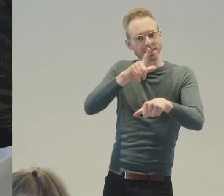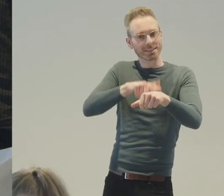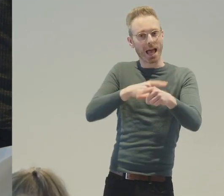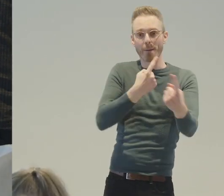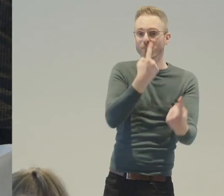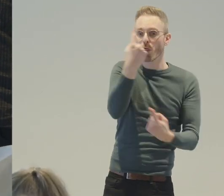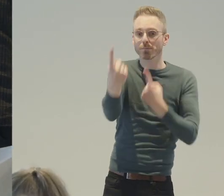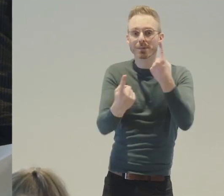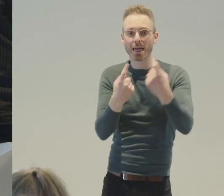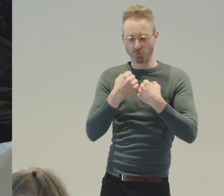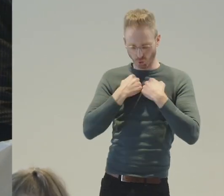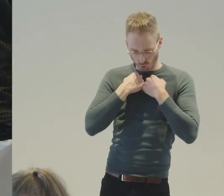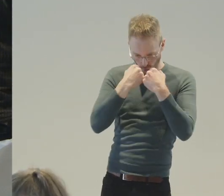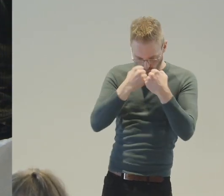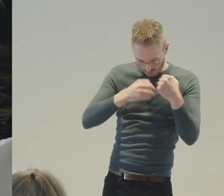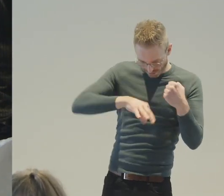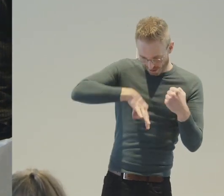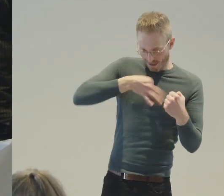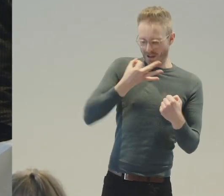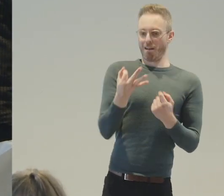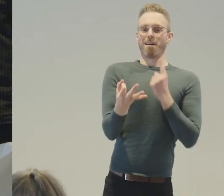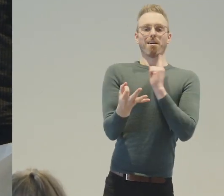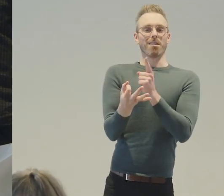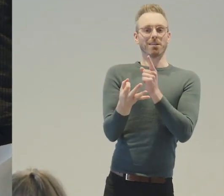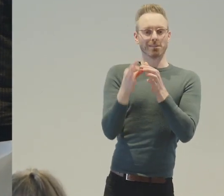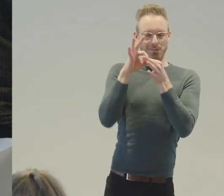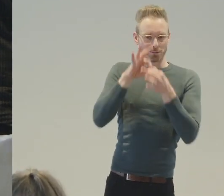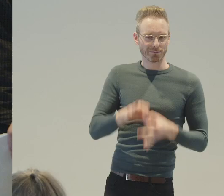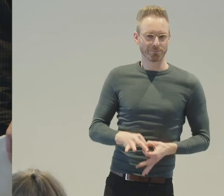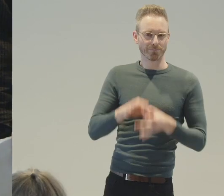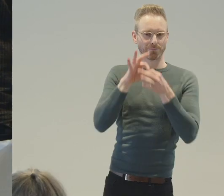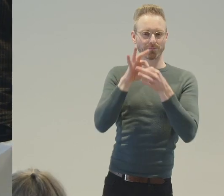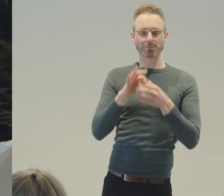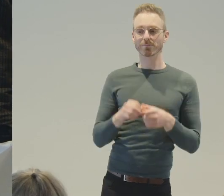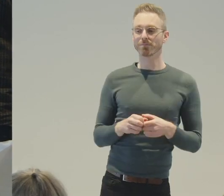Paul. Anything you'd like to offer the audience?